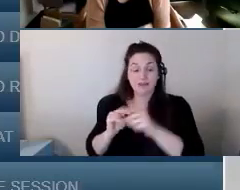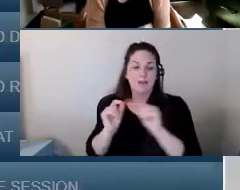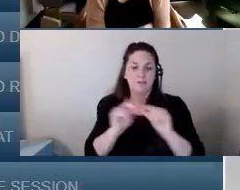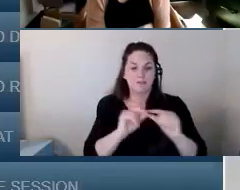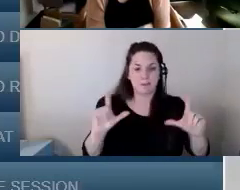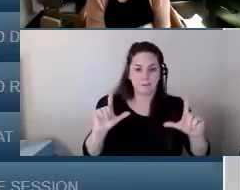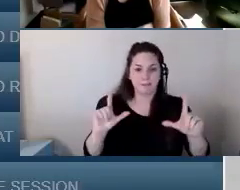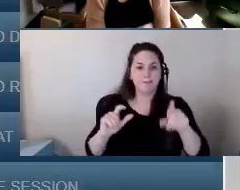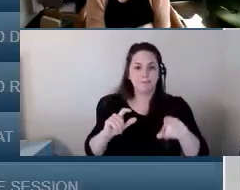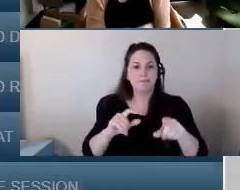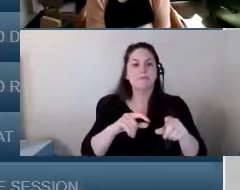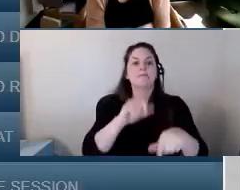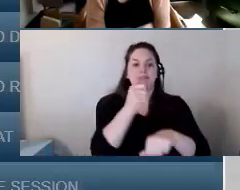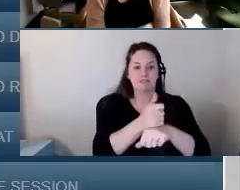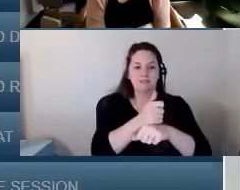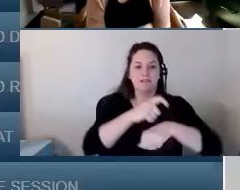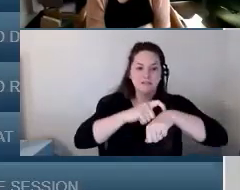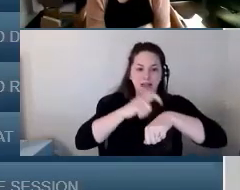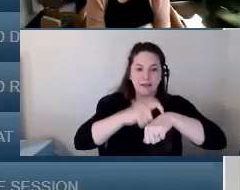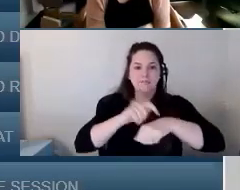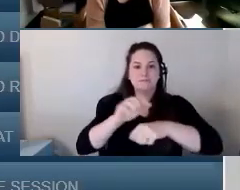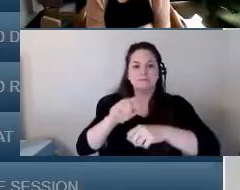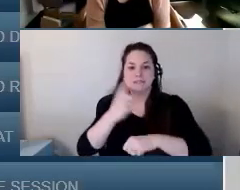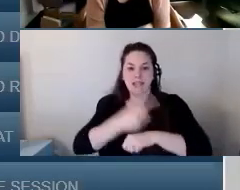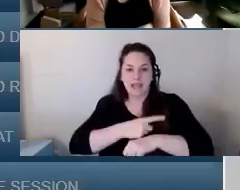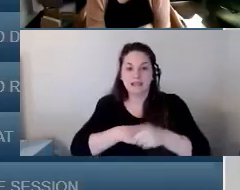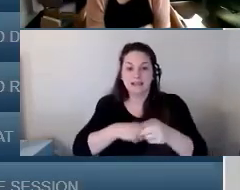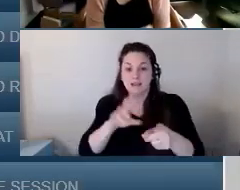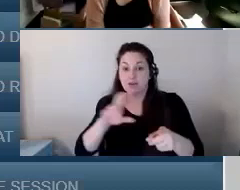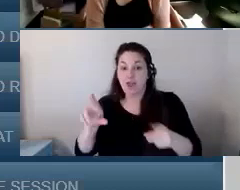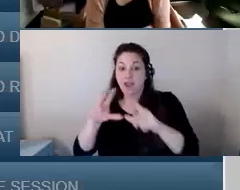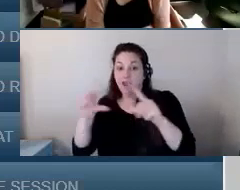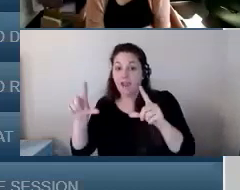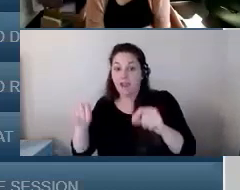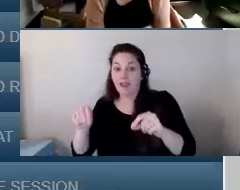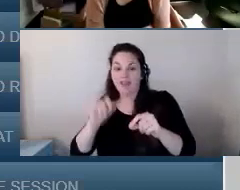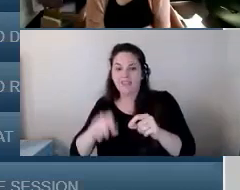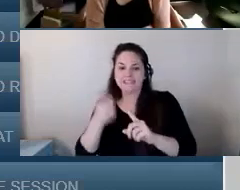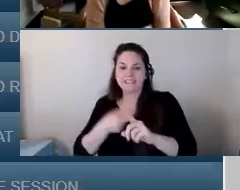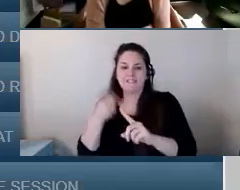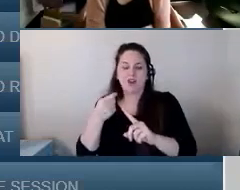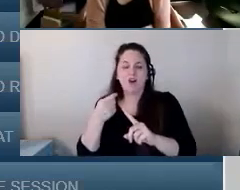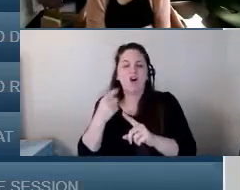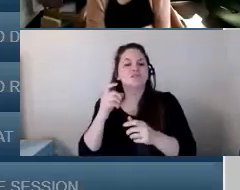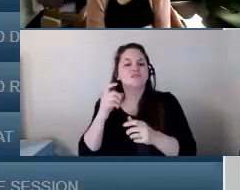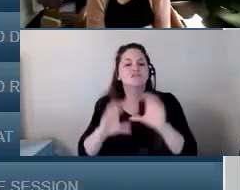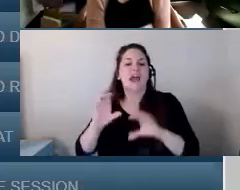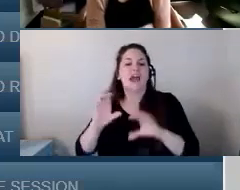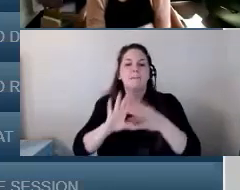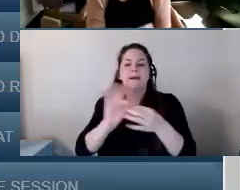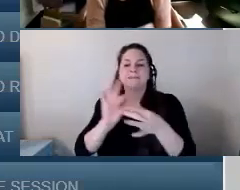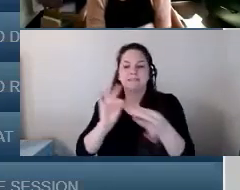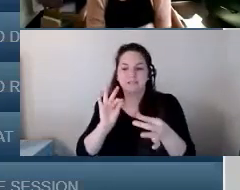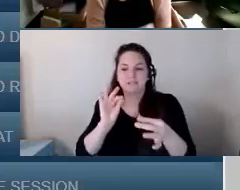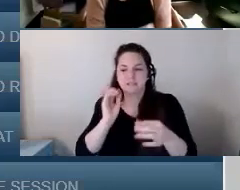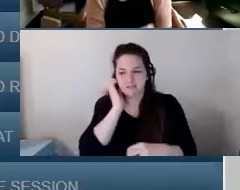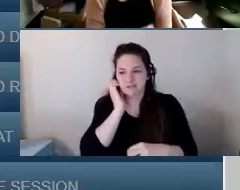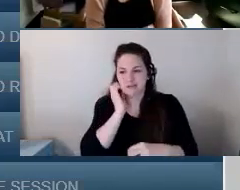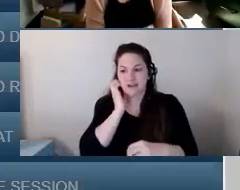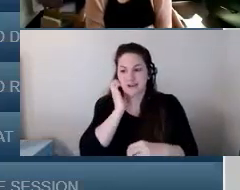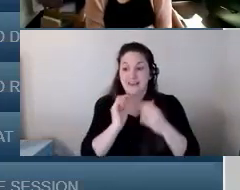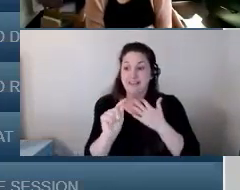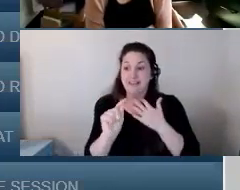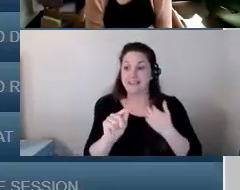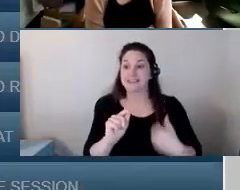time. The right-hand side of this box is the default chat message. And this